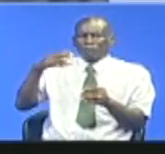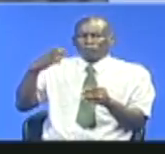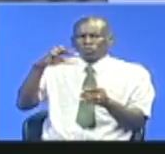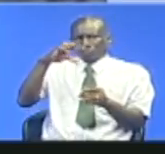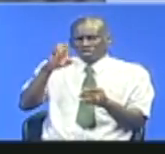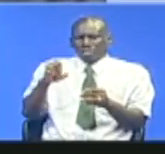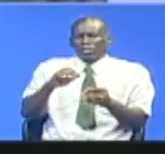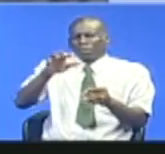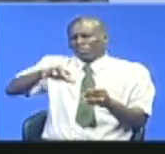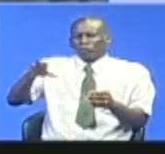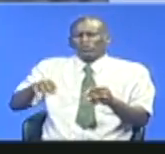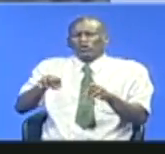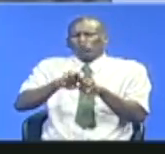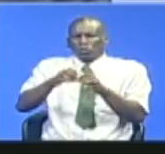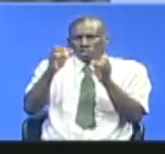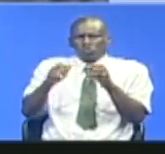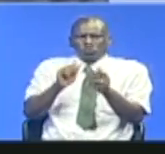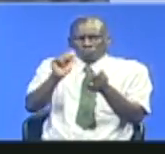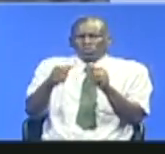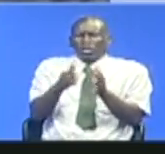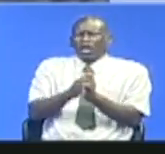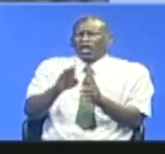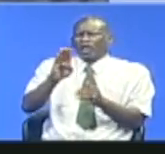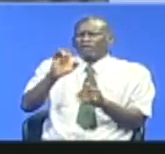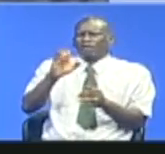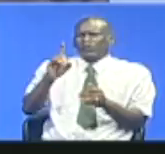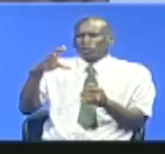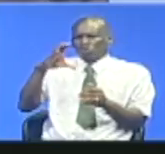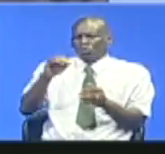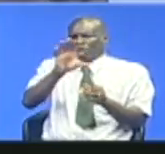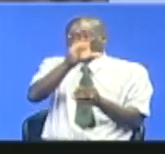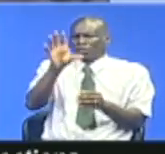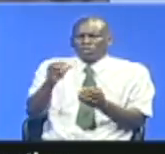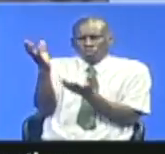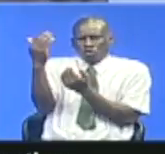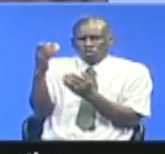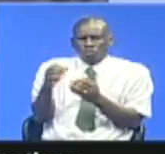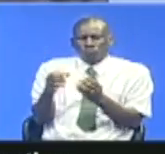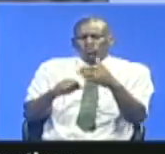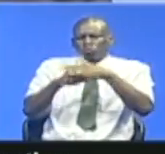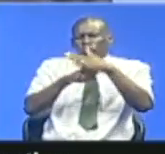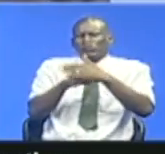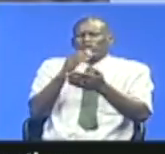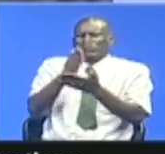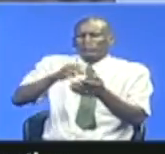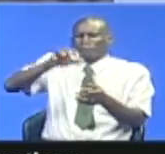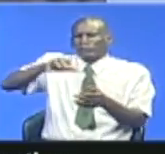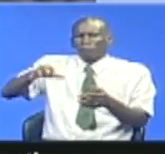upcoming sport, and in the spirit of Bidco Africa Happy Healthy Living, we look forward to sponsoring some basketball events, especially the Kenya events.